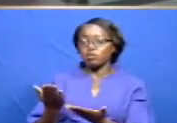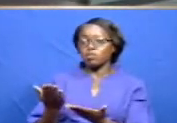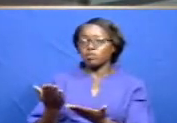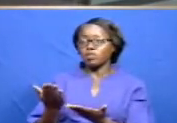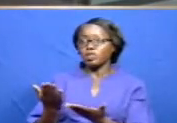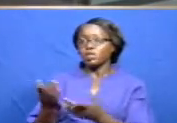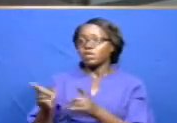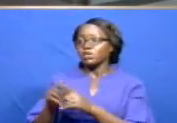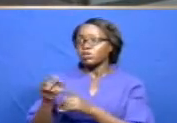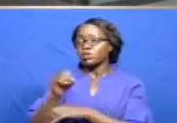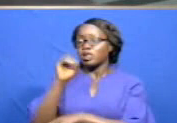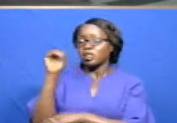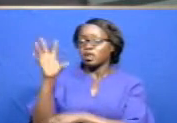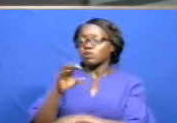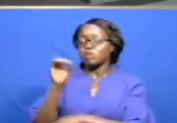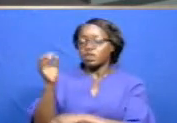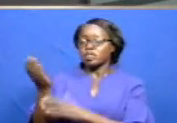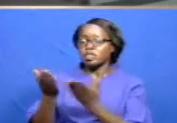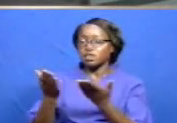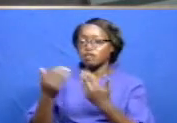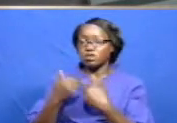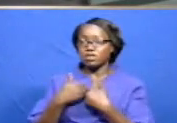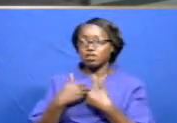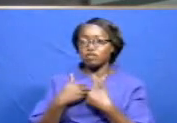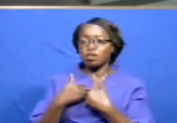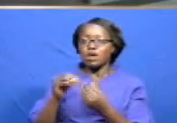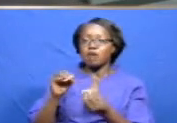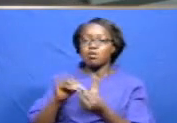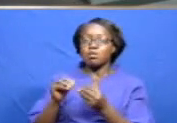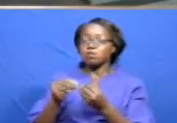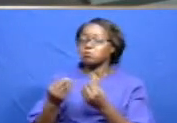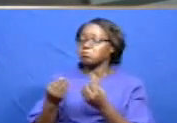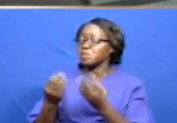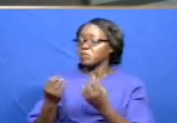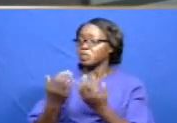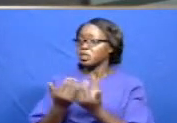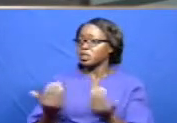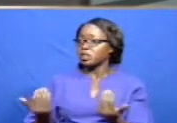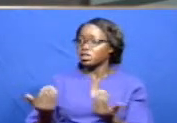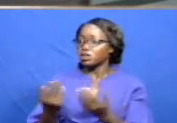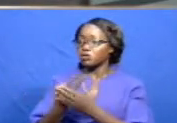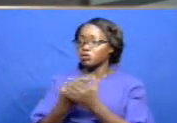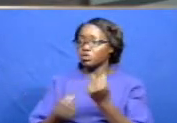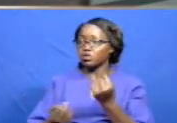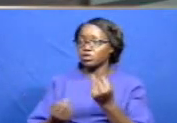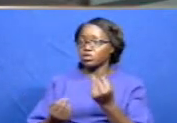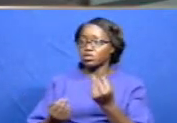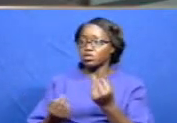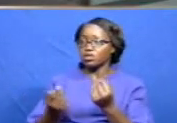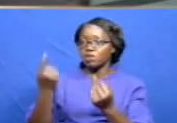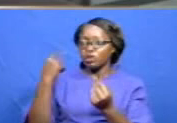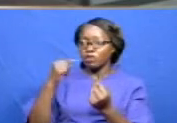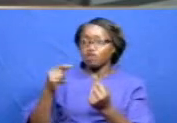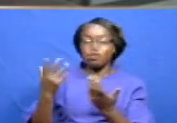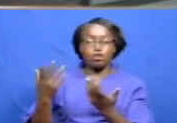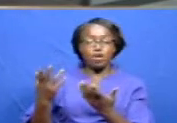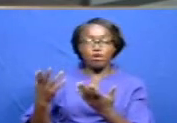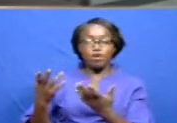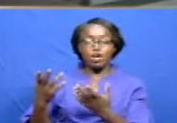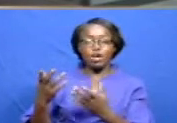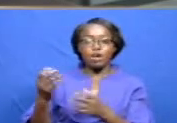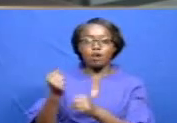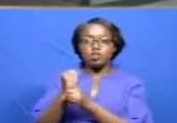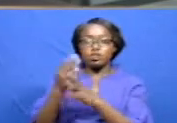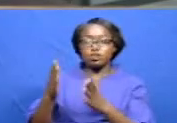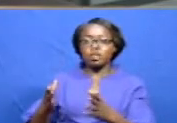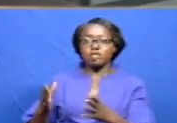an ambulance service coming with it. So we've had to do quite a number of things, both for our key stakeholders,